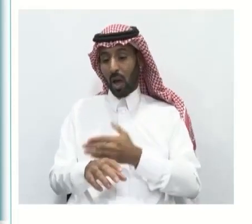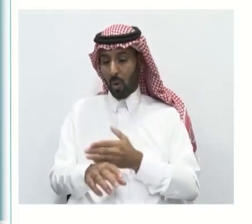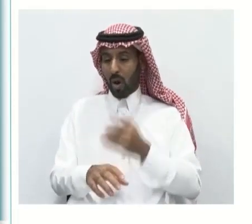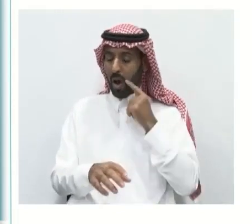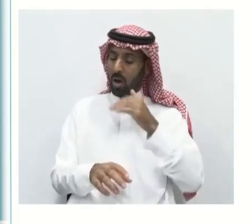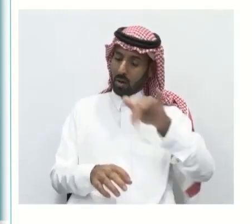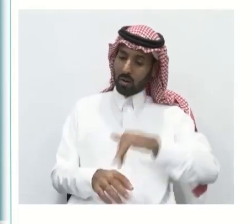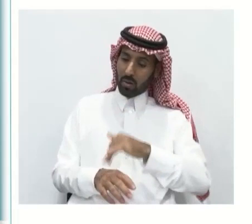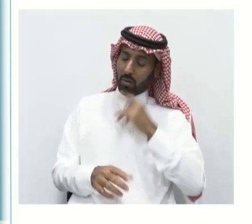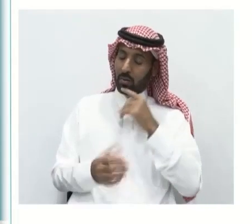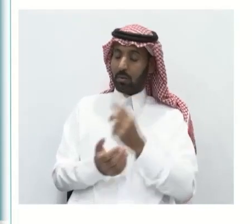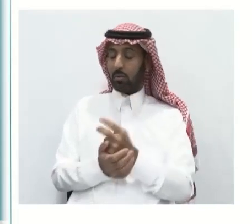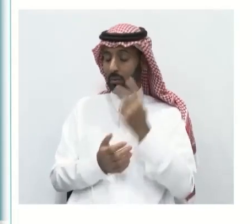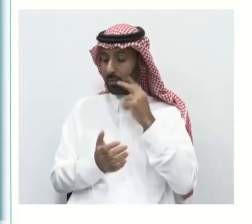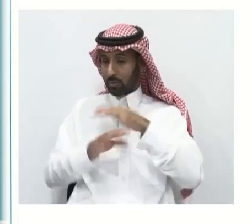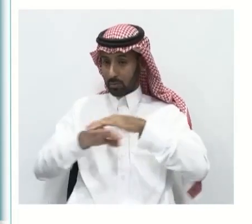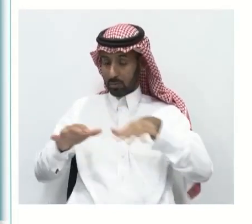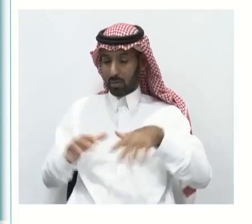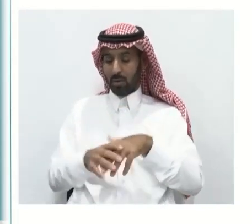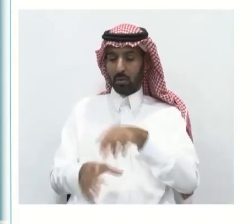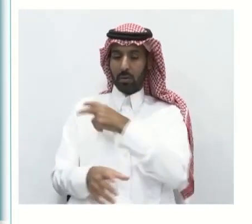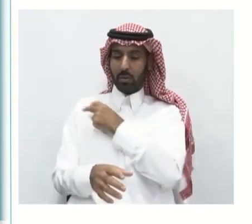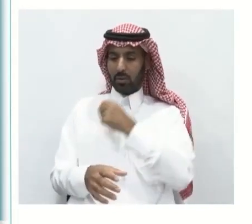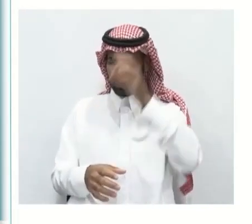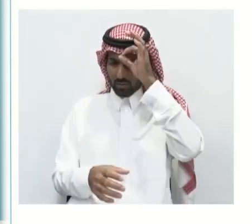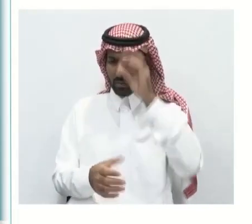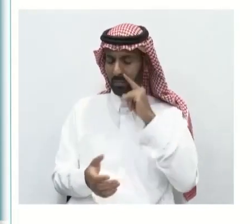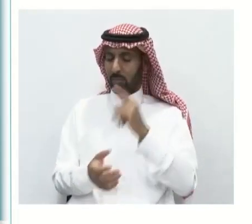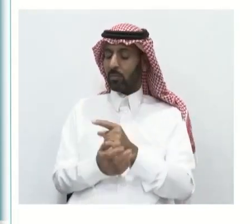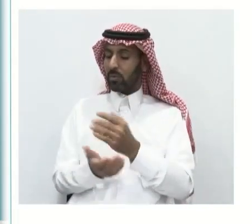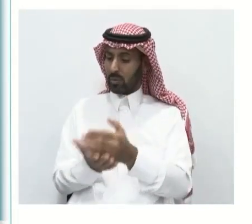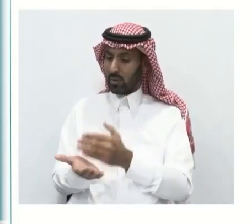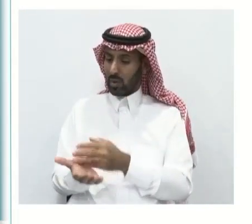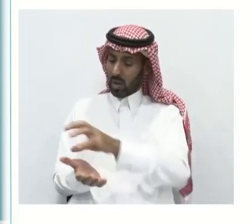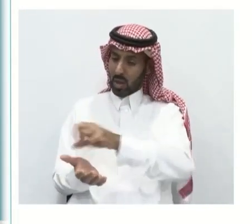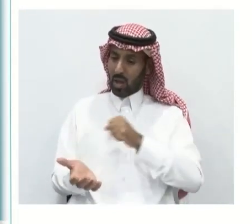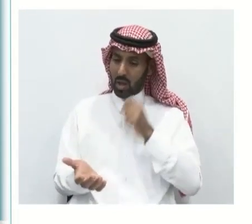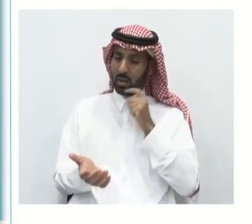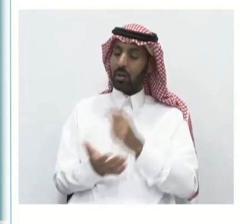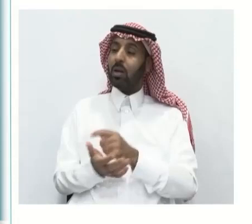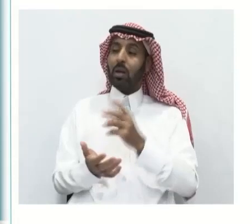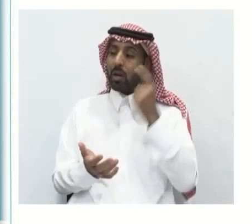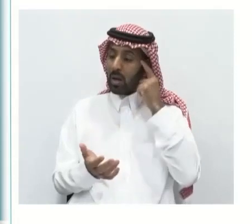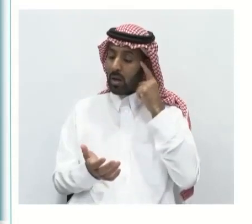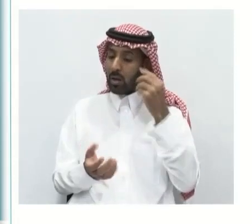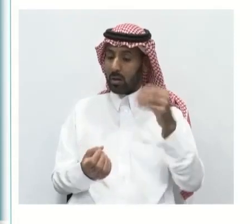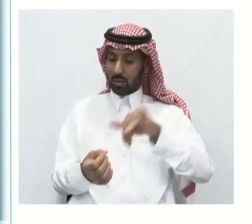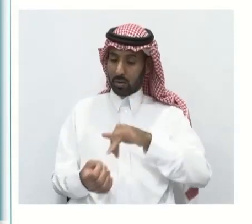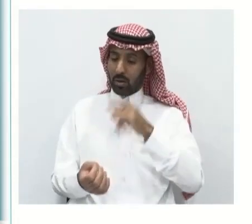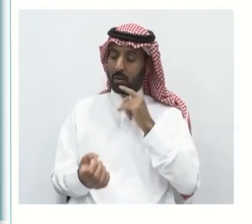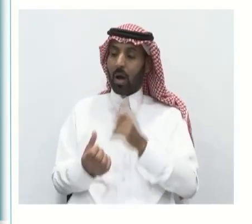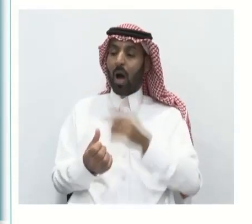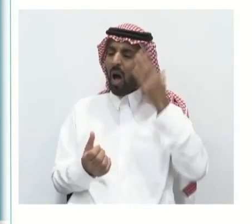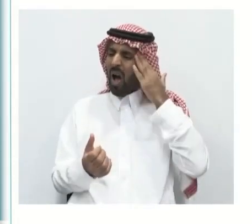meet me at the station? Of course. I'll help in any way I can. I'll give you a call. Combs patted his